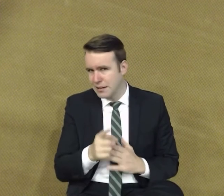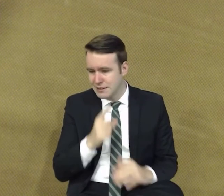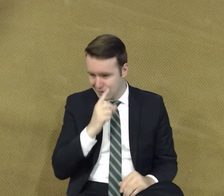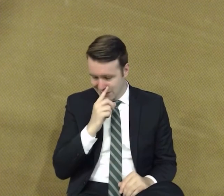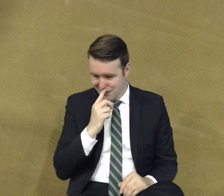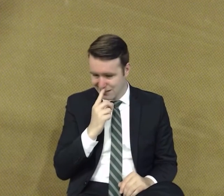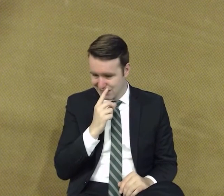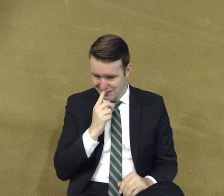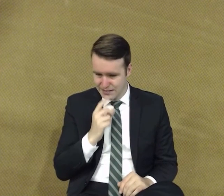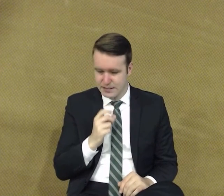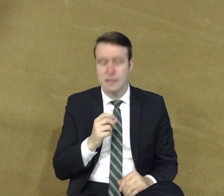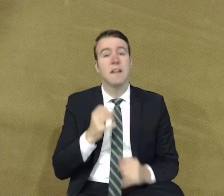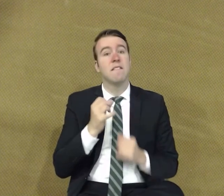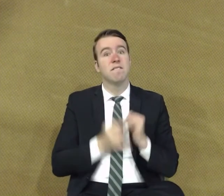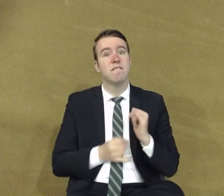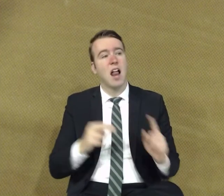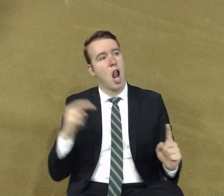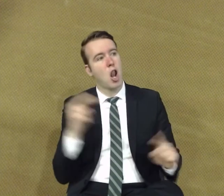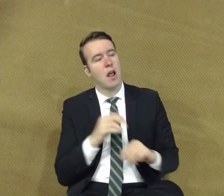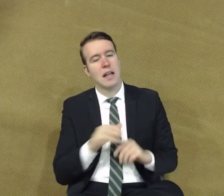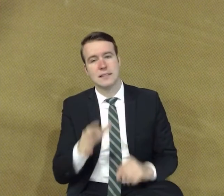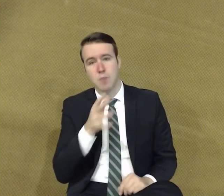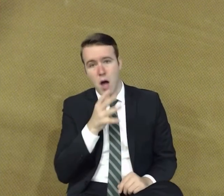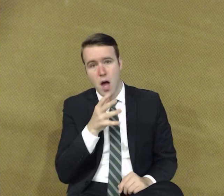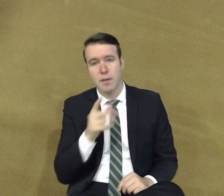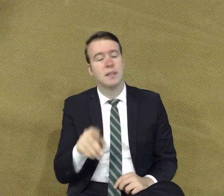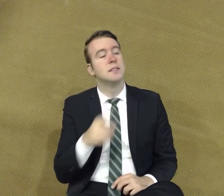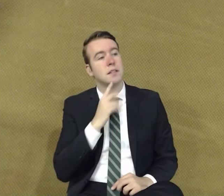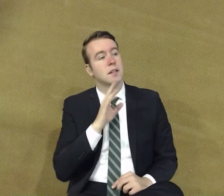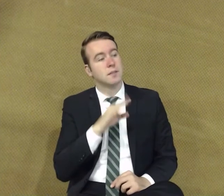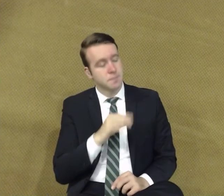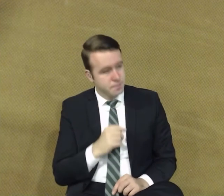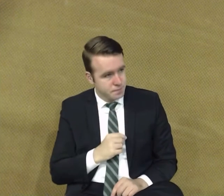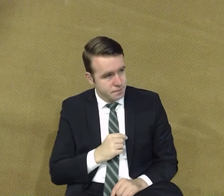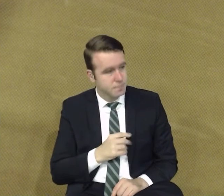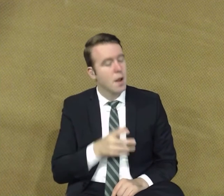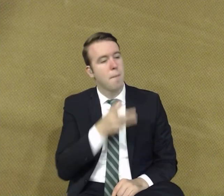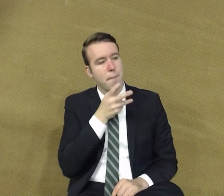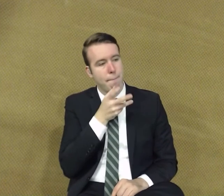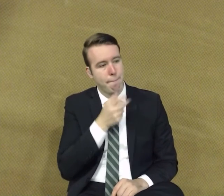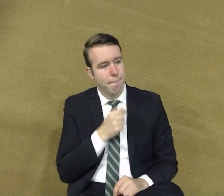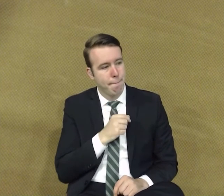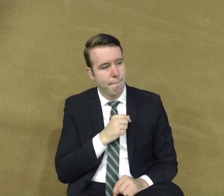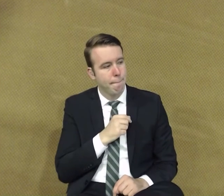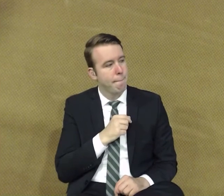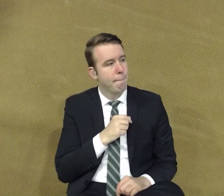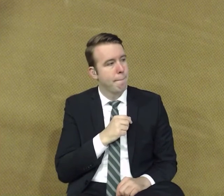minutes. And finally, he looked at his mom and he said, Mom,